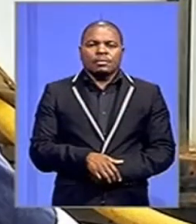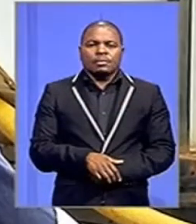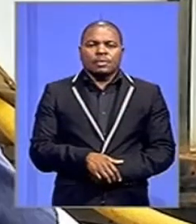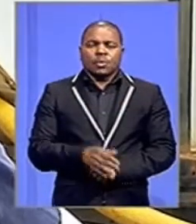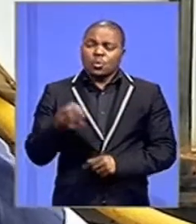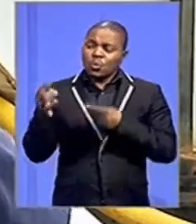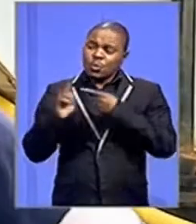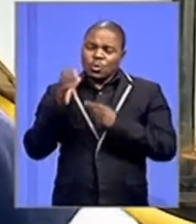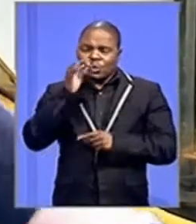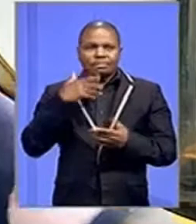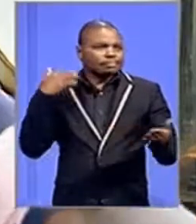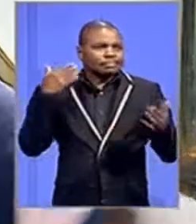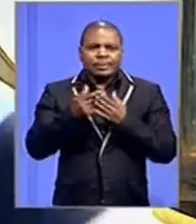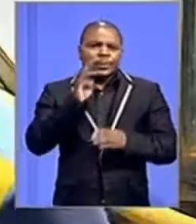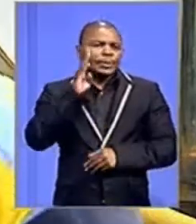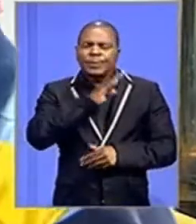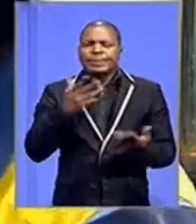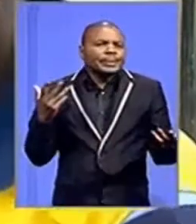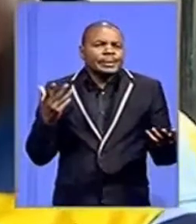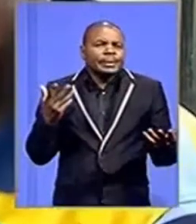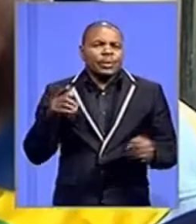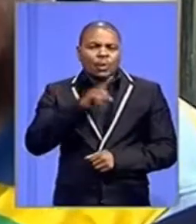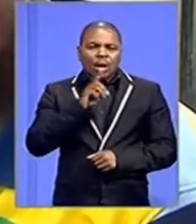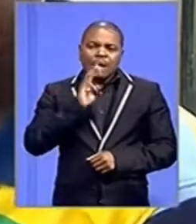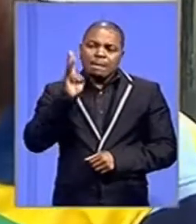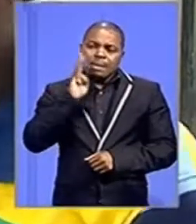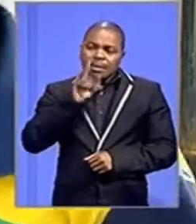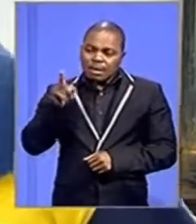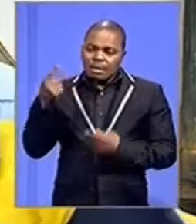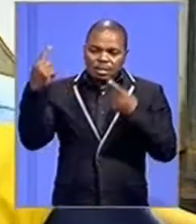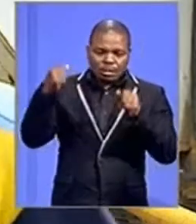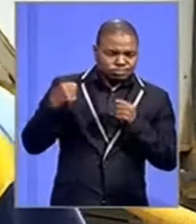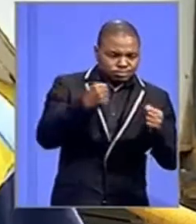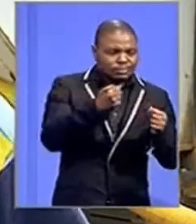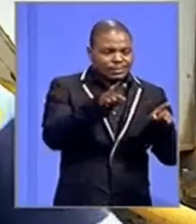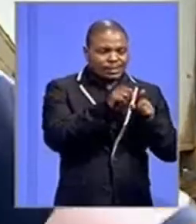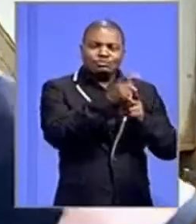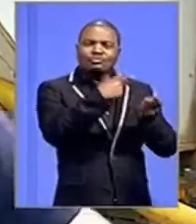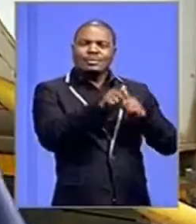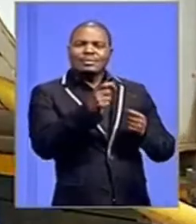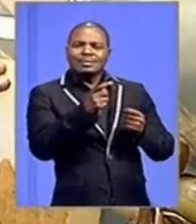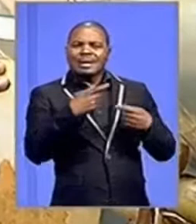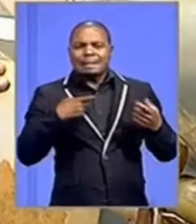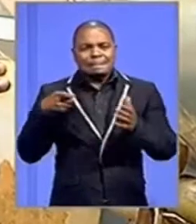a re ba tlile go tlhoka metsi go fitlha leng ka gonne metsi a ba tlisetswang a rekiswa